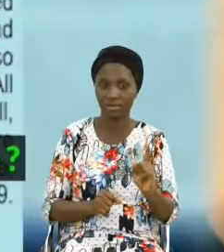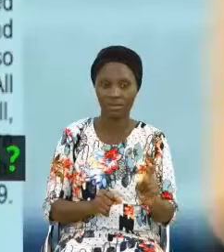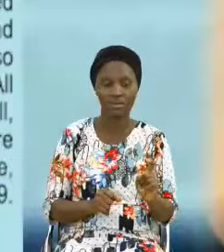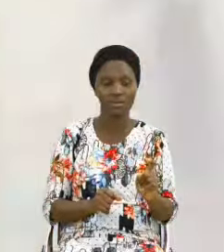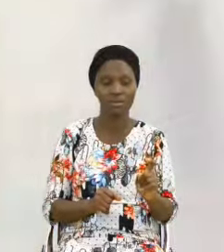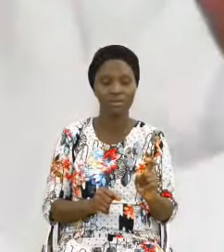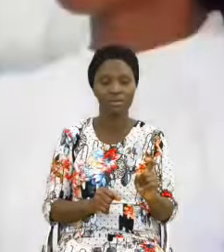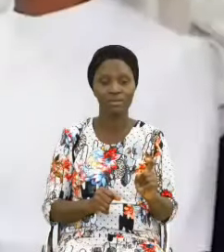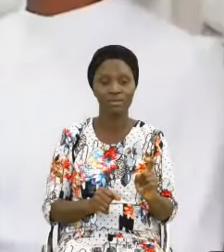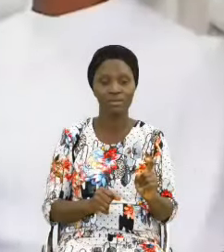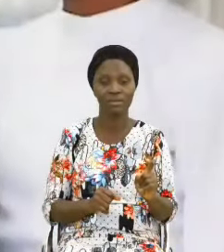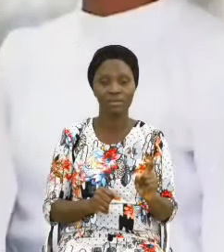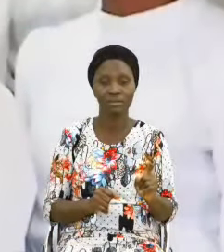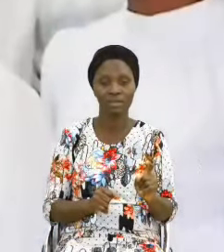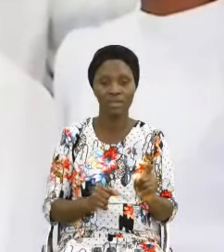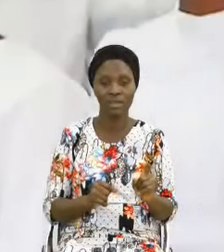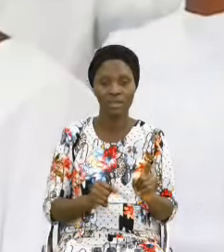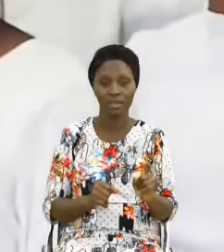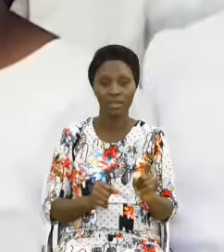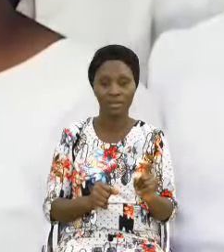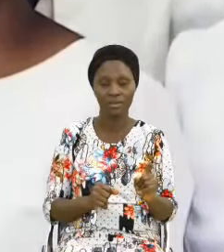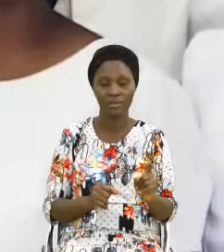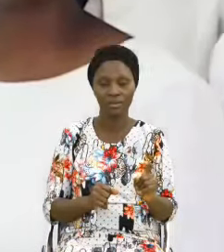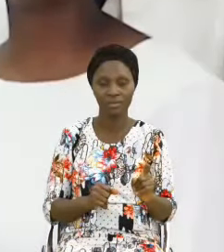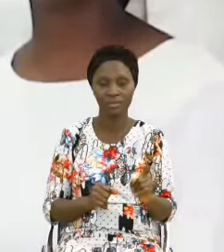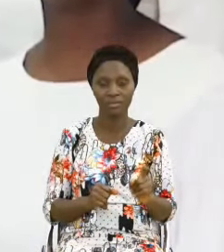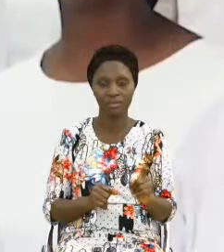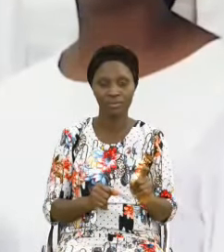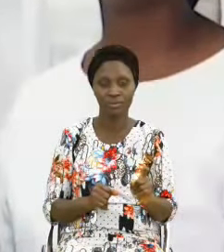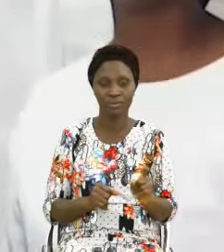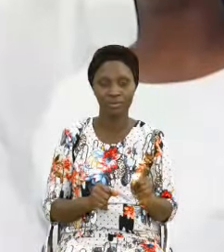fabulous? Remember that it's possible.